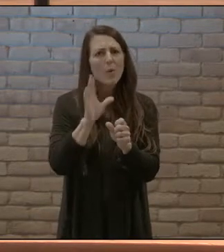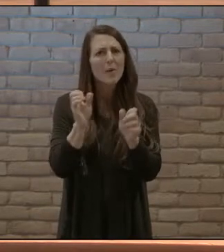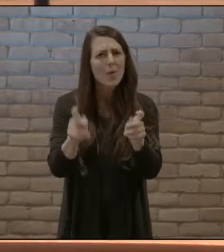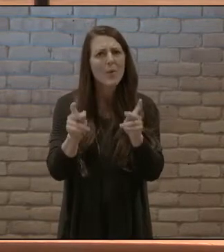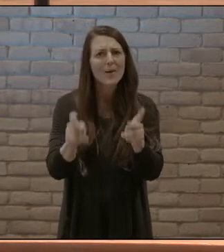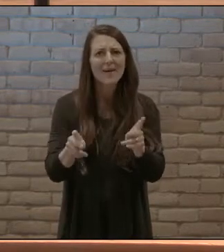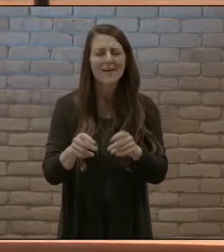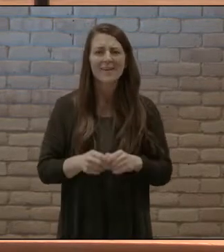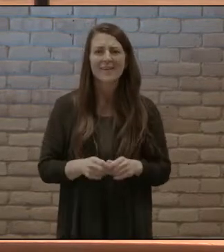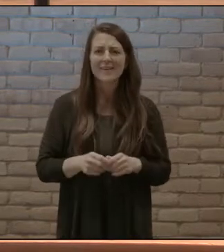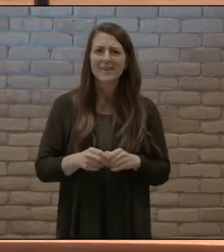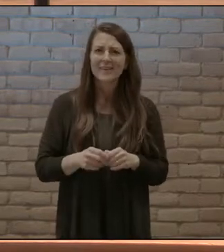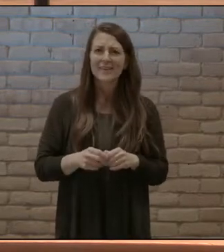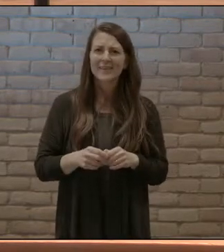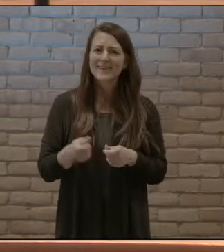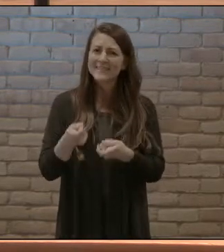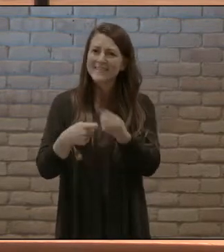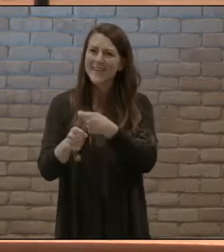Instead, maybe it's time